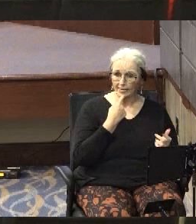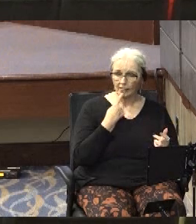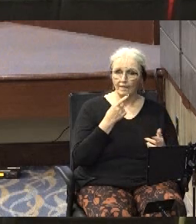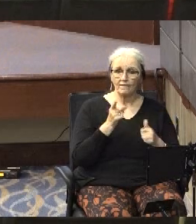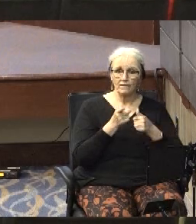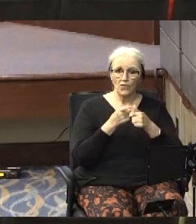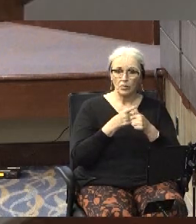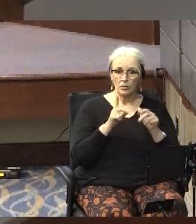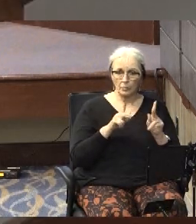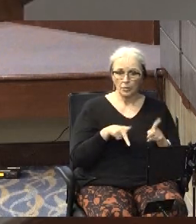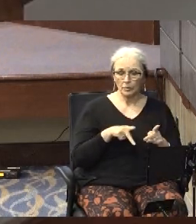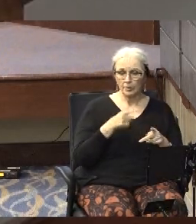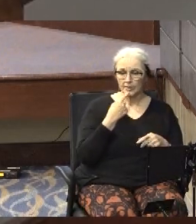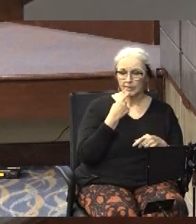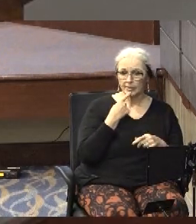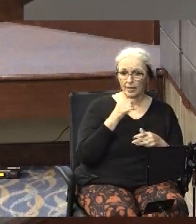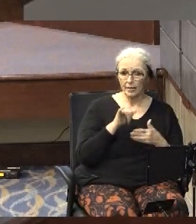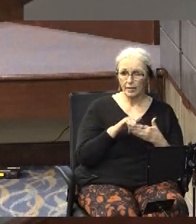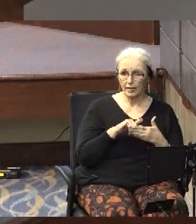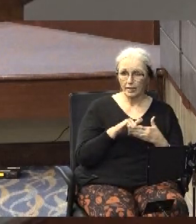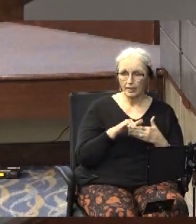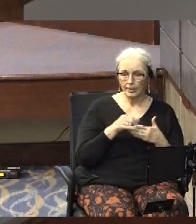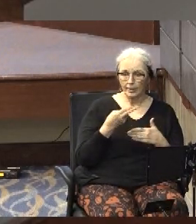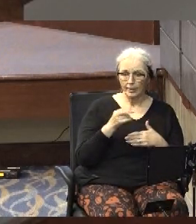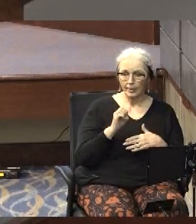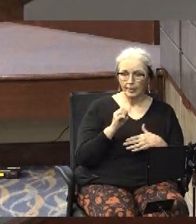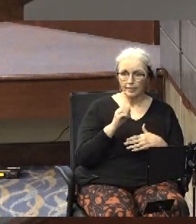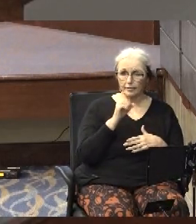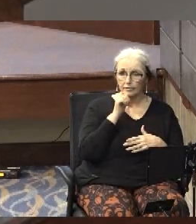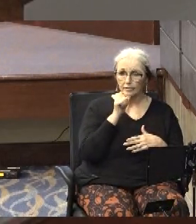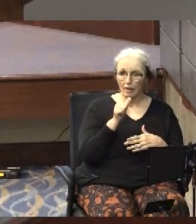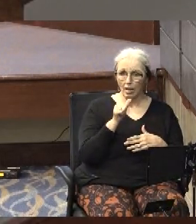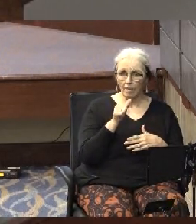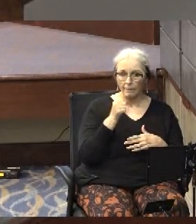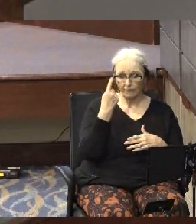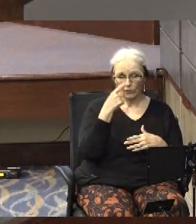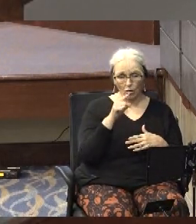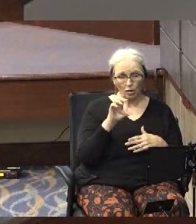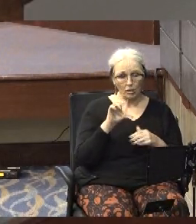that says that he's not for the continuance.